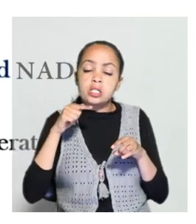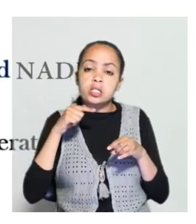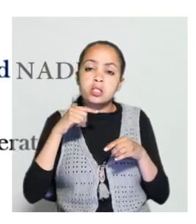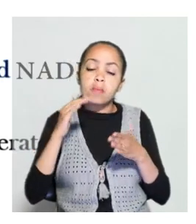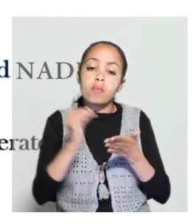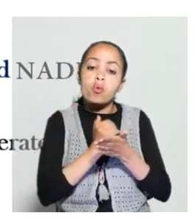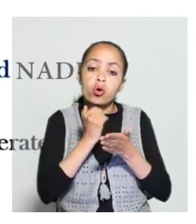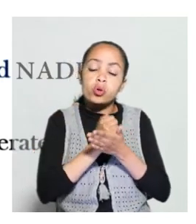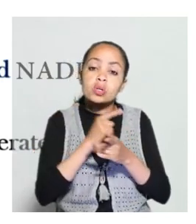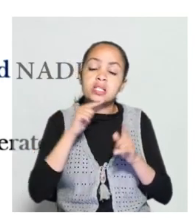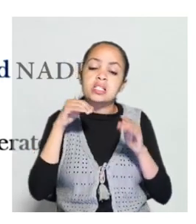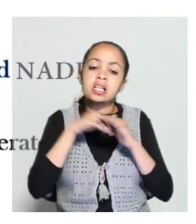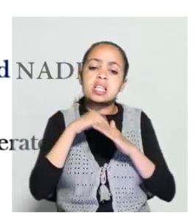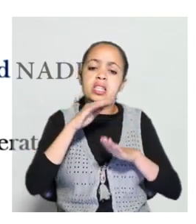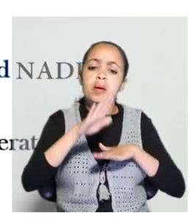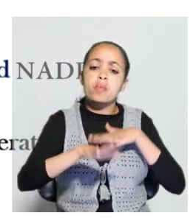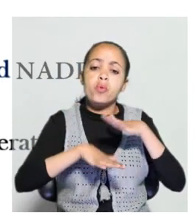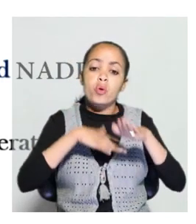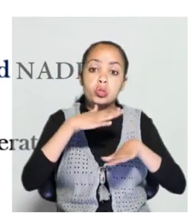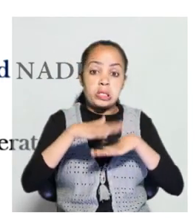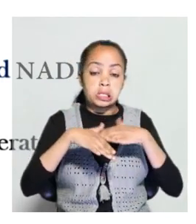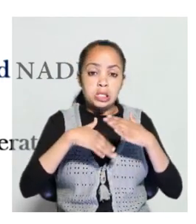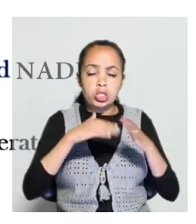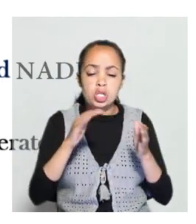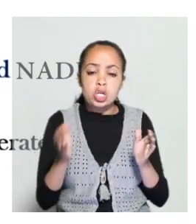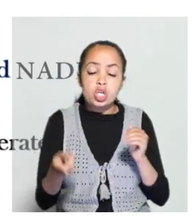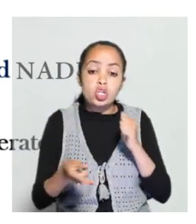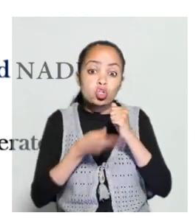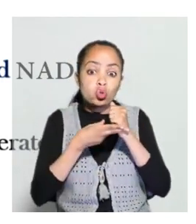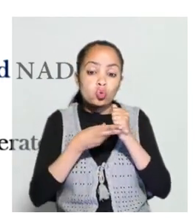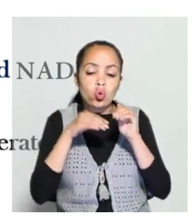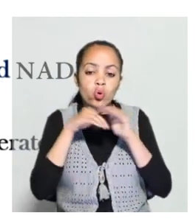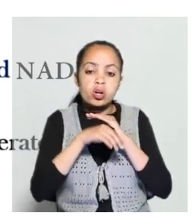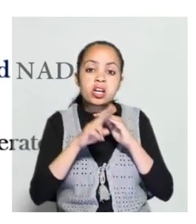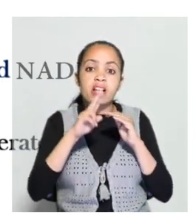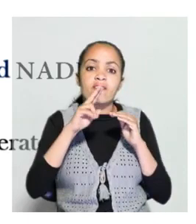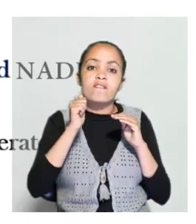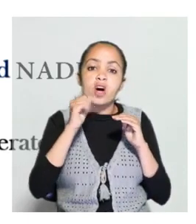process is stored within a vacuole overnight.